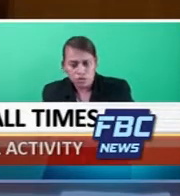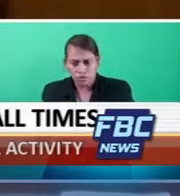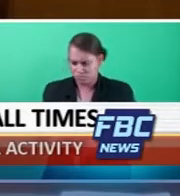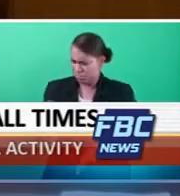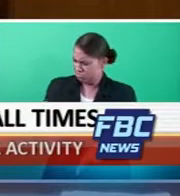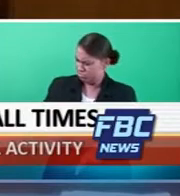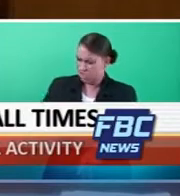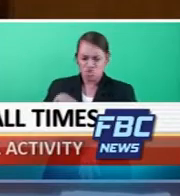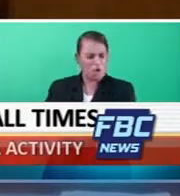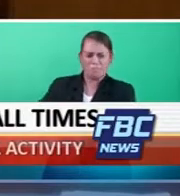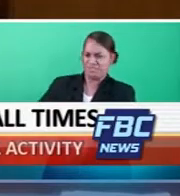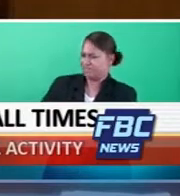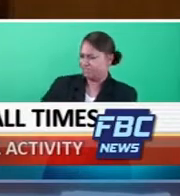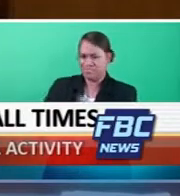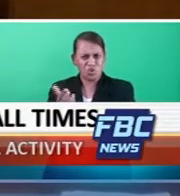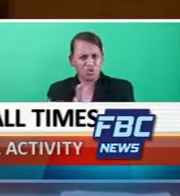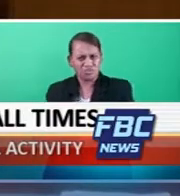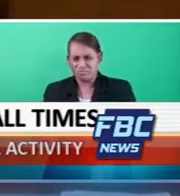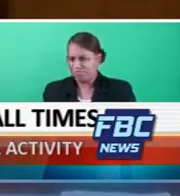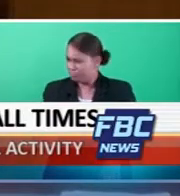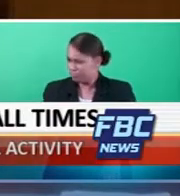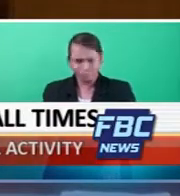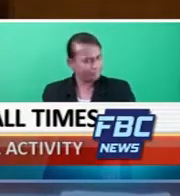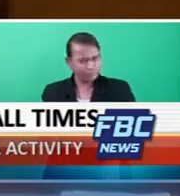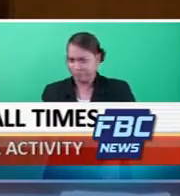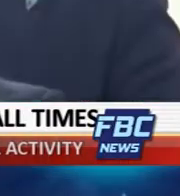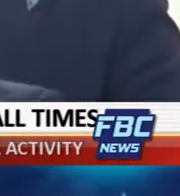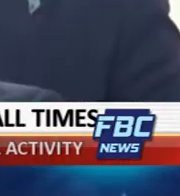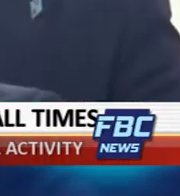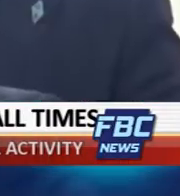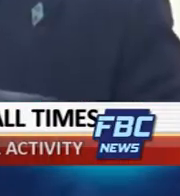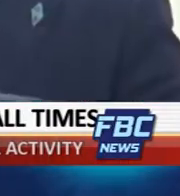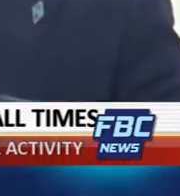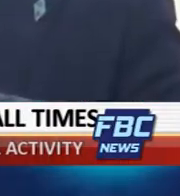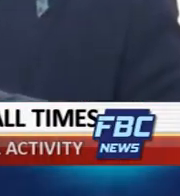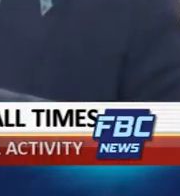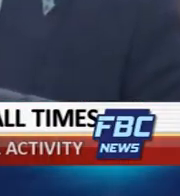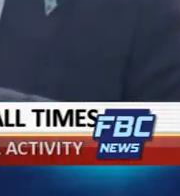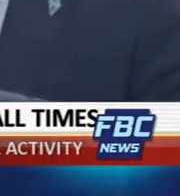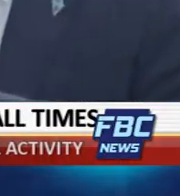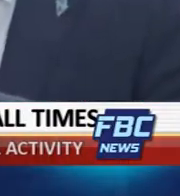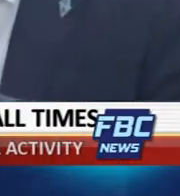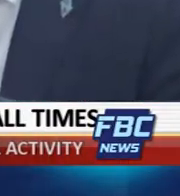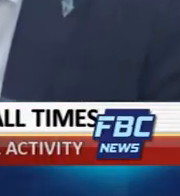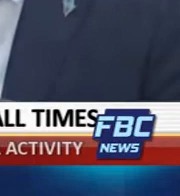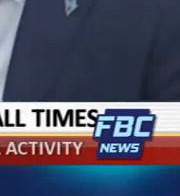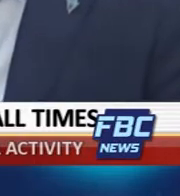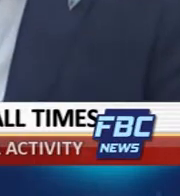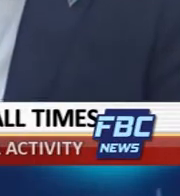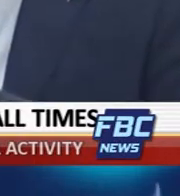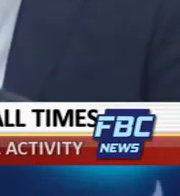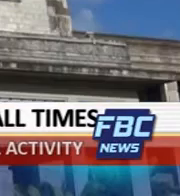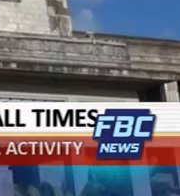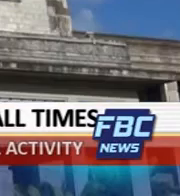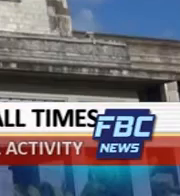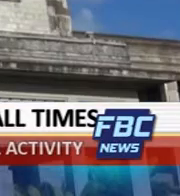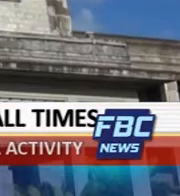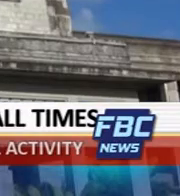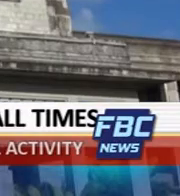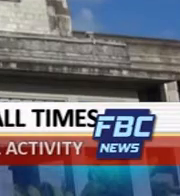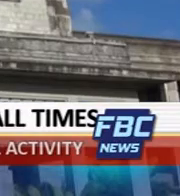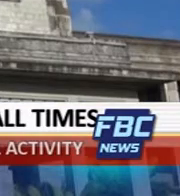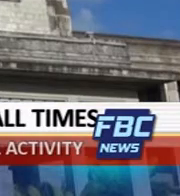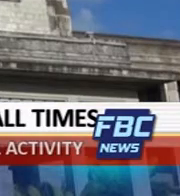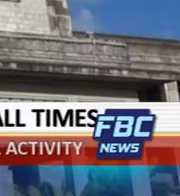officers who do not have their best interests at heart. Attorney General Ayaz Sayed Kiyum says public support is needed to